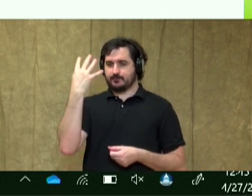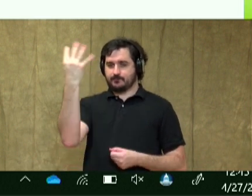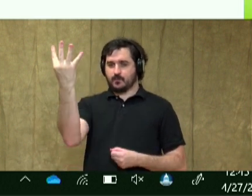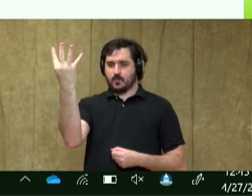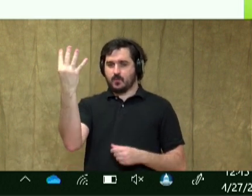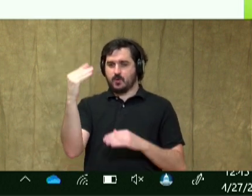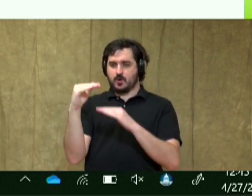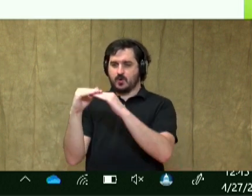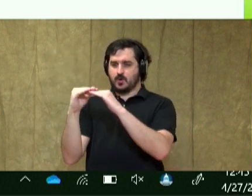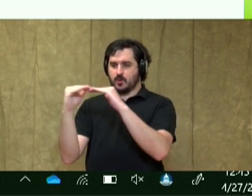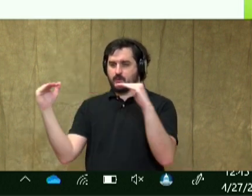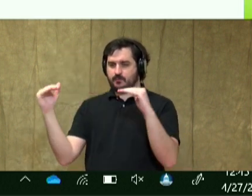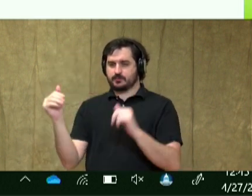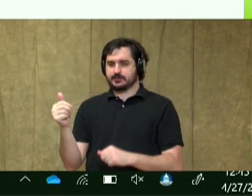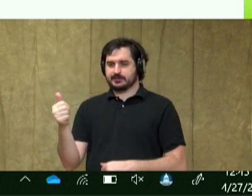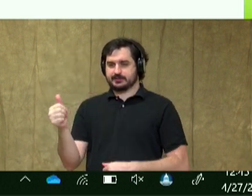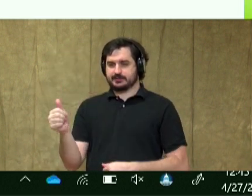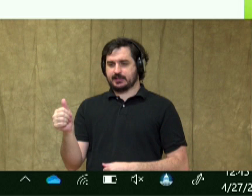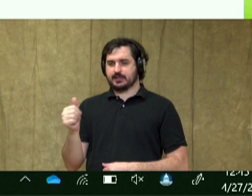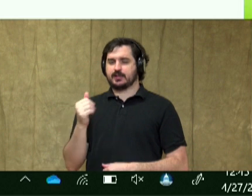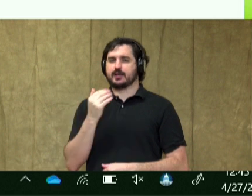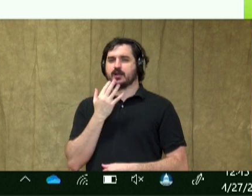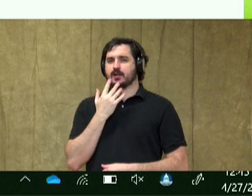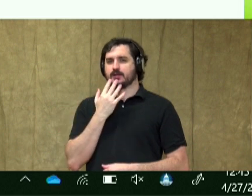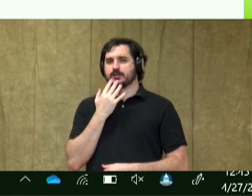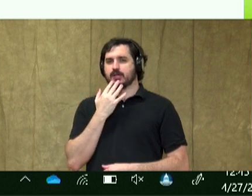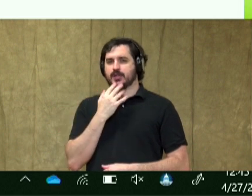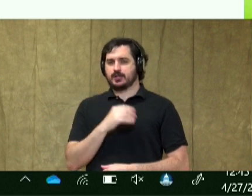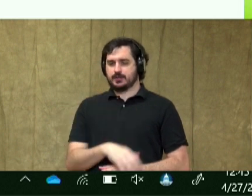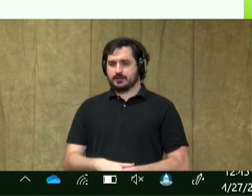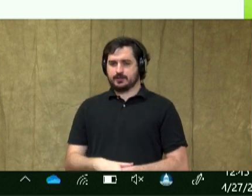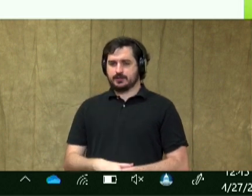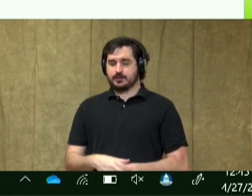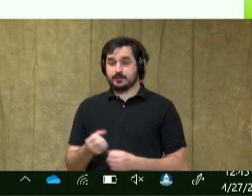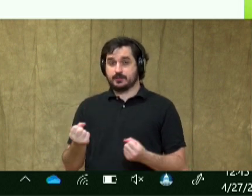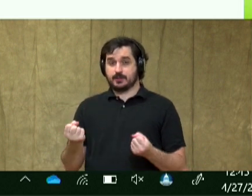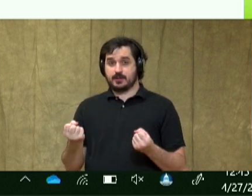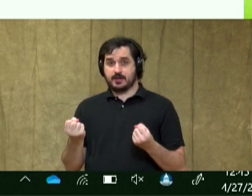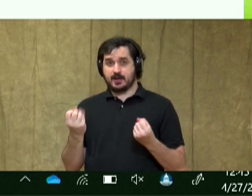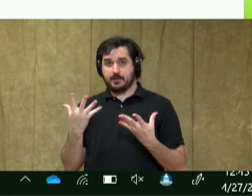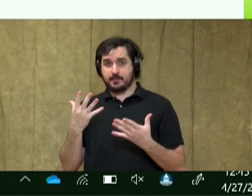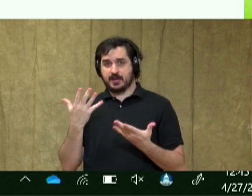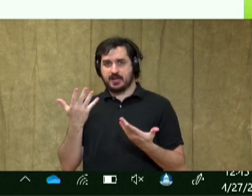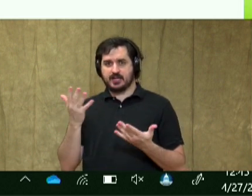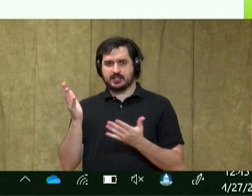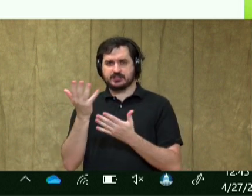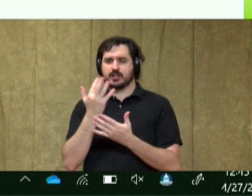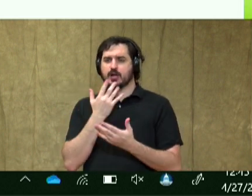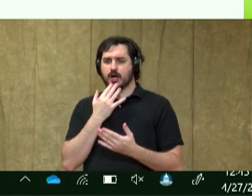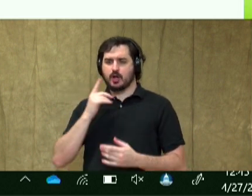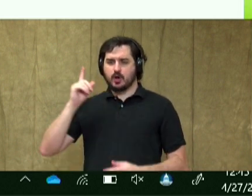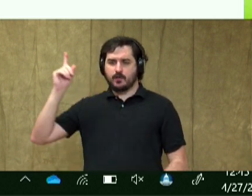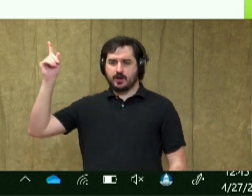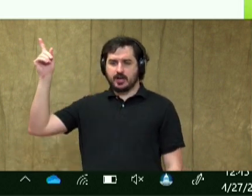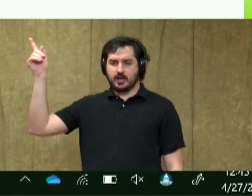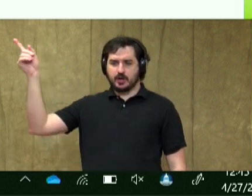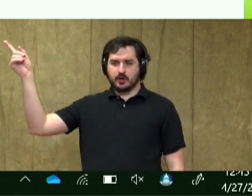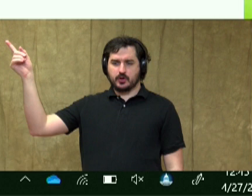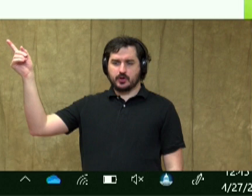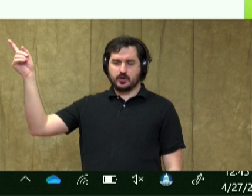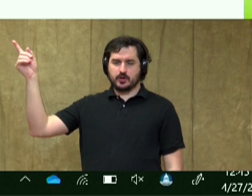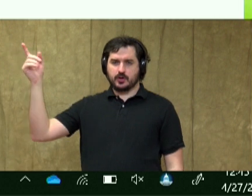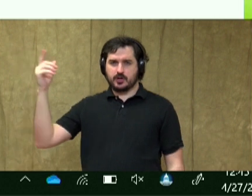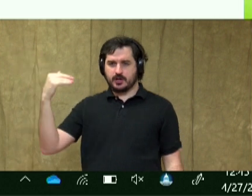4/10 shaded. All right. How many do I have shaded over here? Well, I